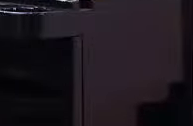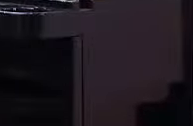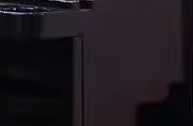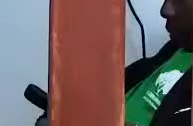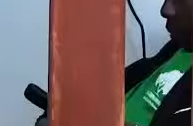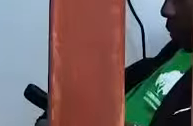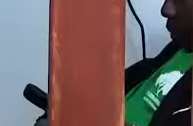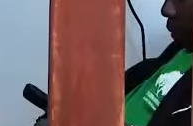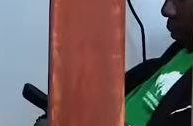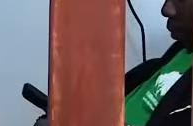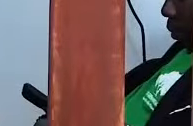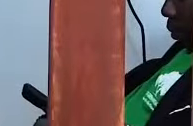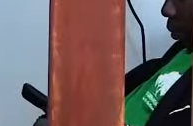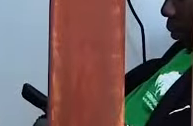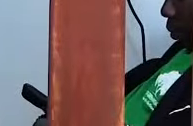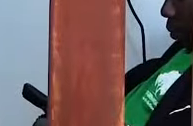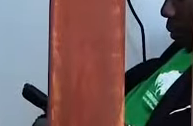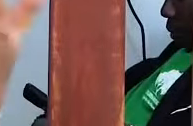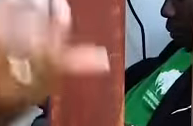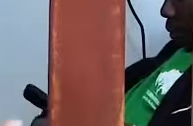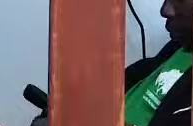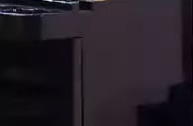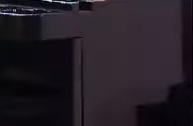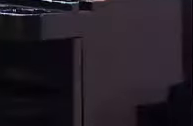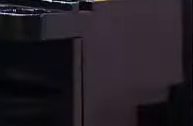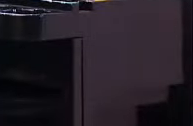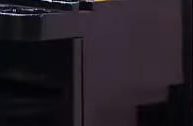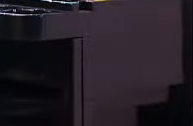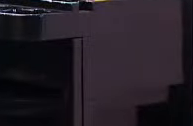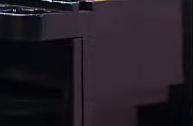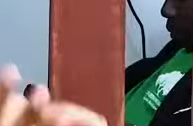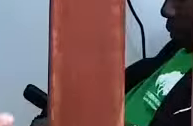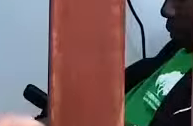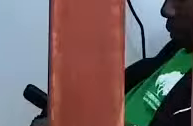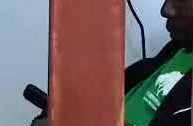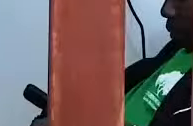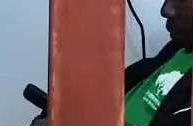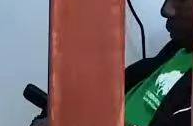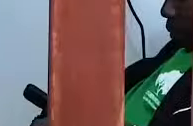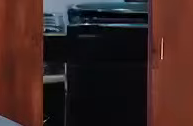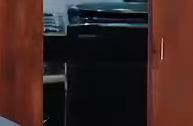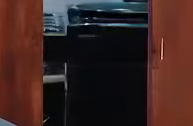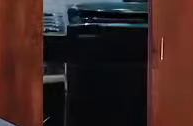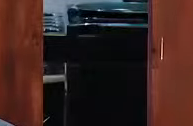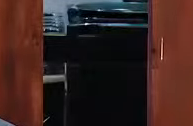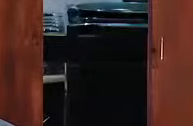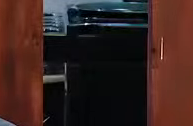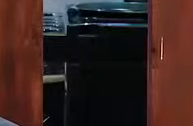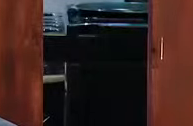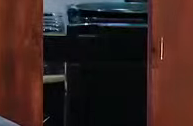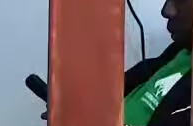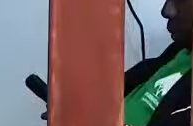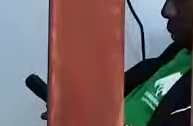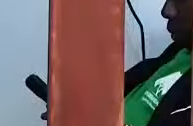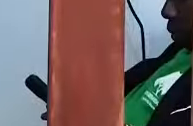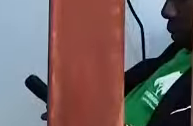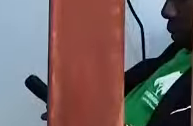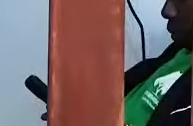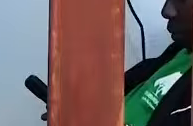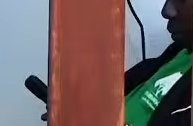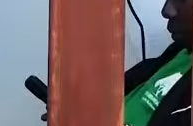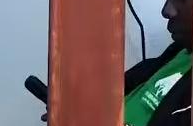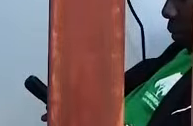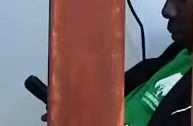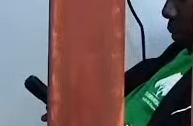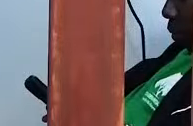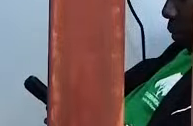for retirement? Kwani mimi ni mzee? I'm still young and I've got plenty of time to start saving later. Then again, si watu wa jua kali,